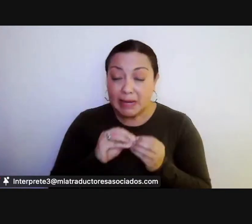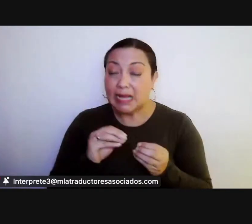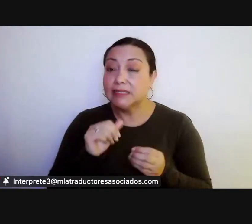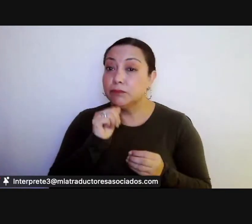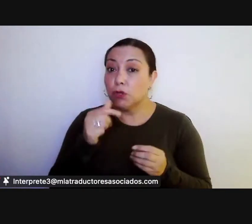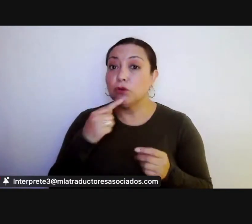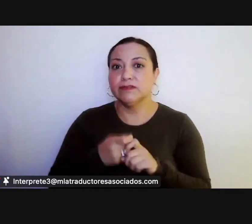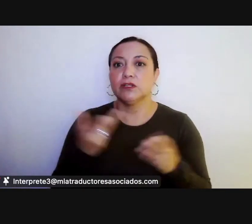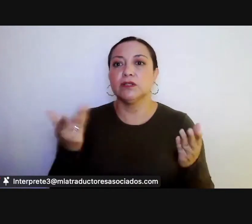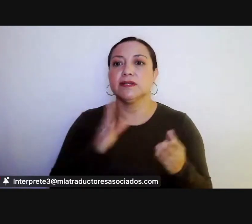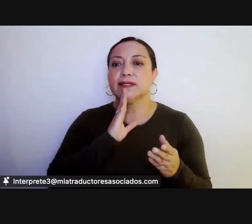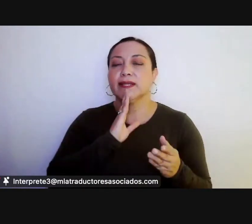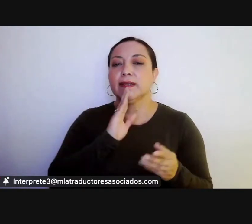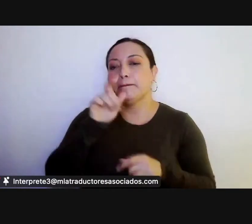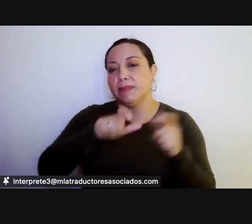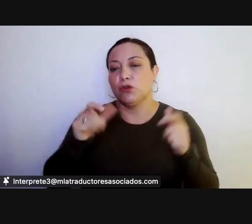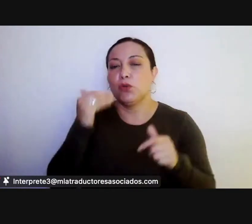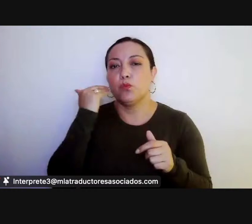for women.